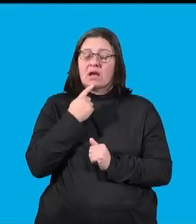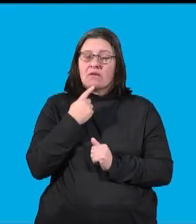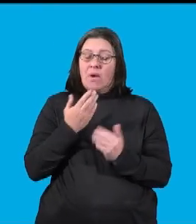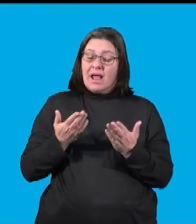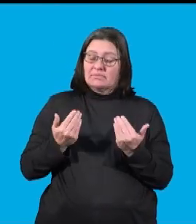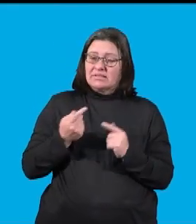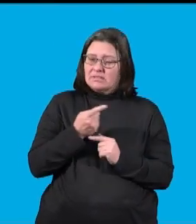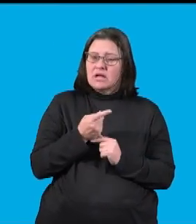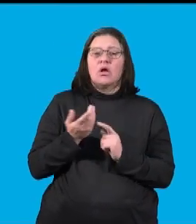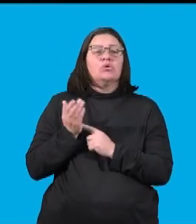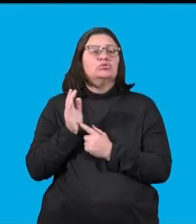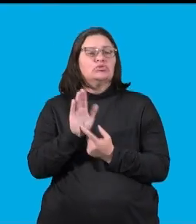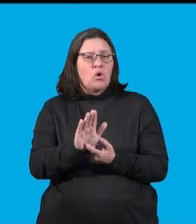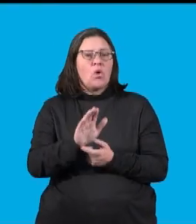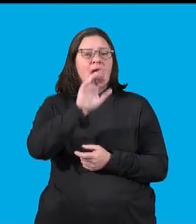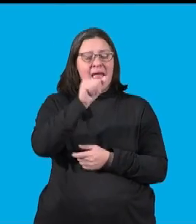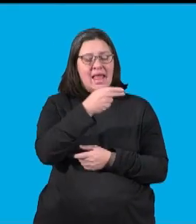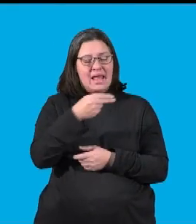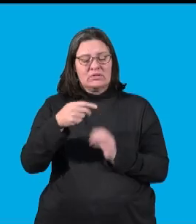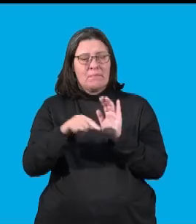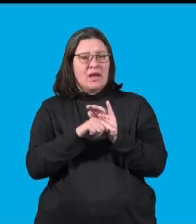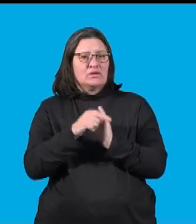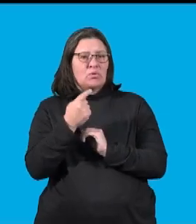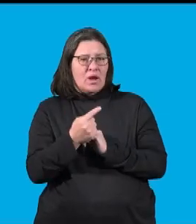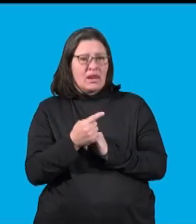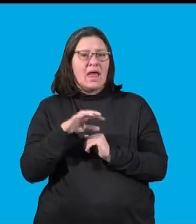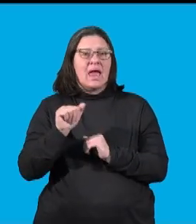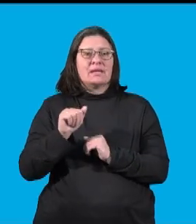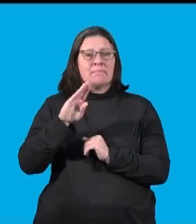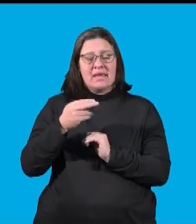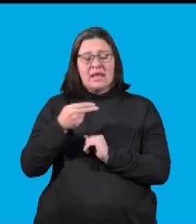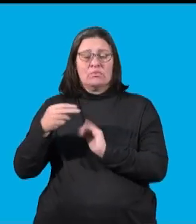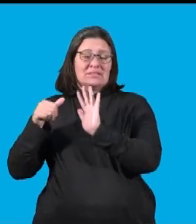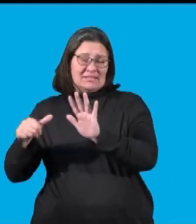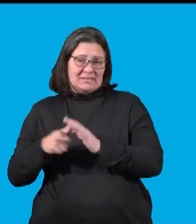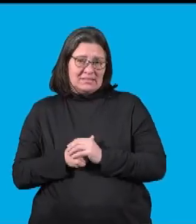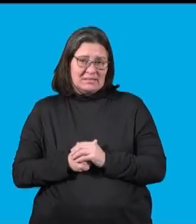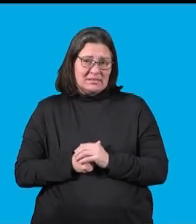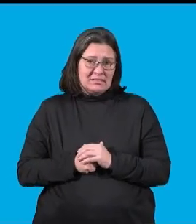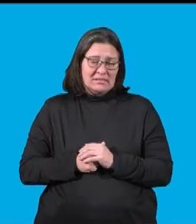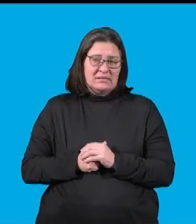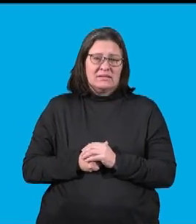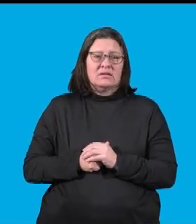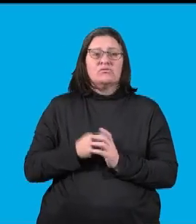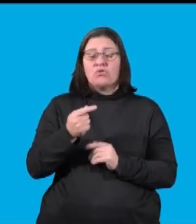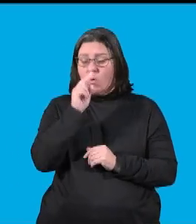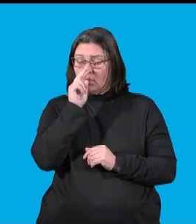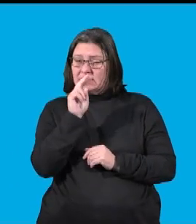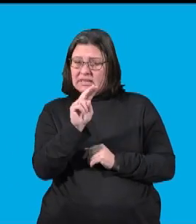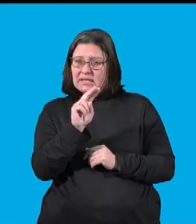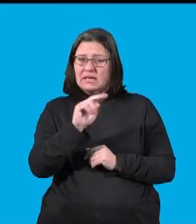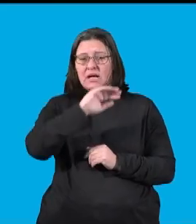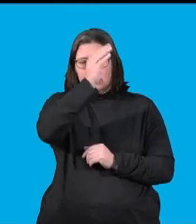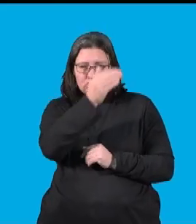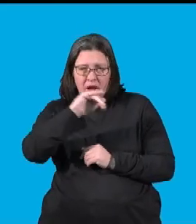It says, as we expected, show that a is equal to something and b is equal to something. So a must be -1, b is equal to 6. We